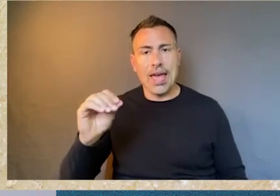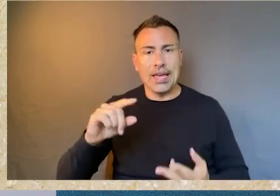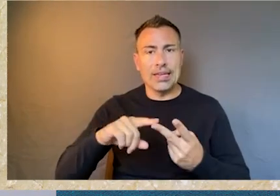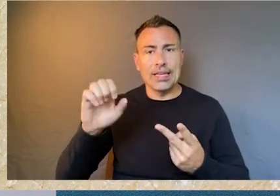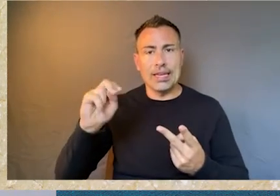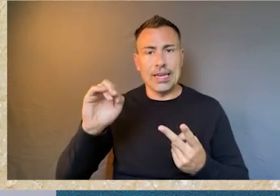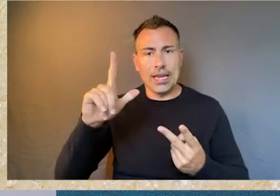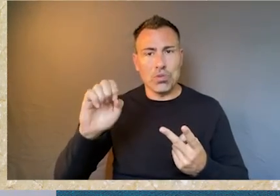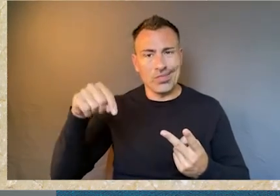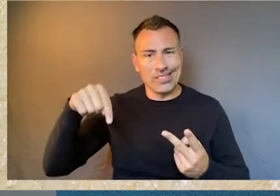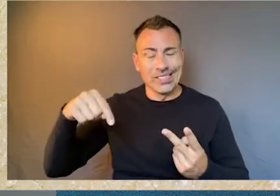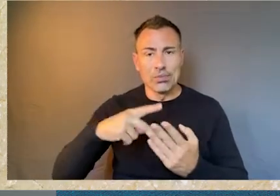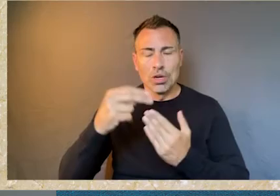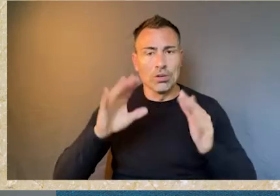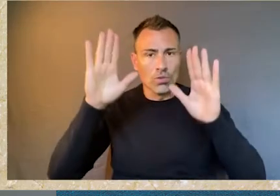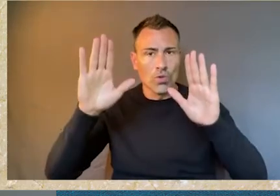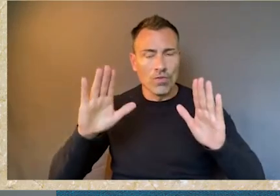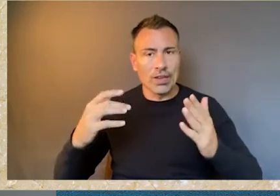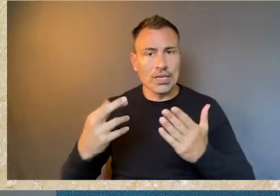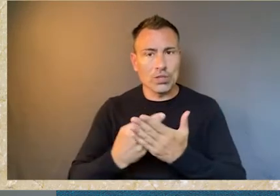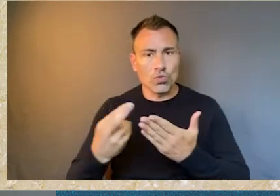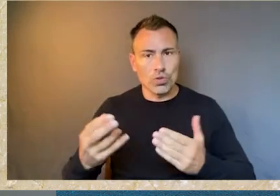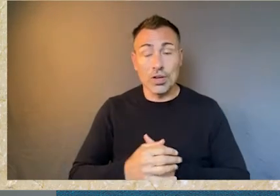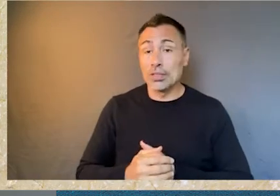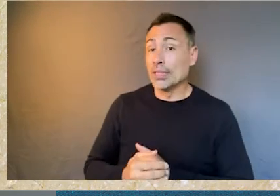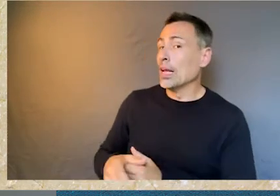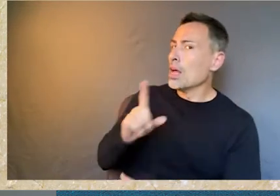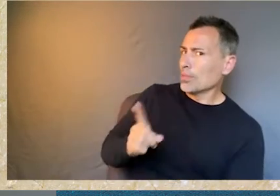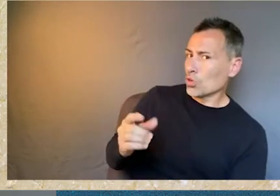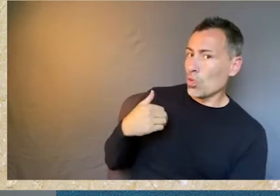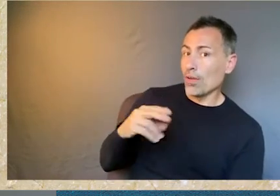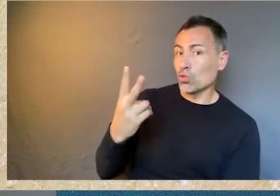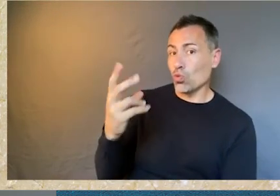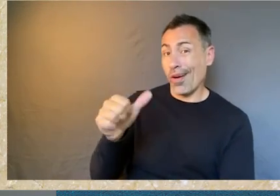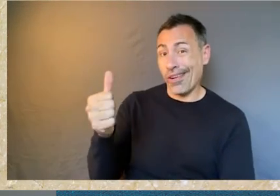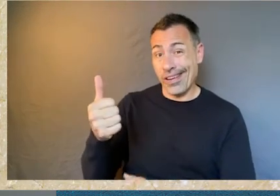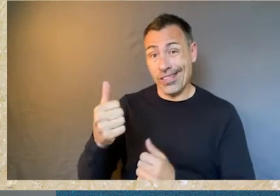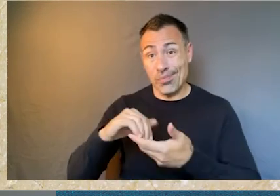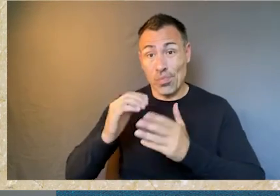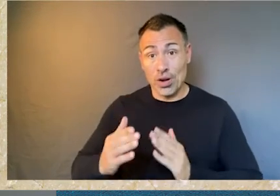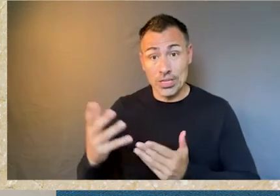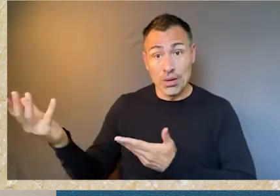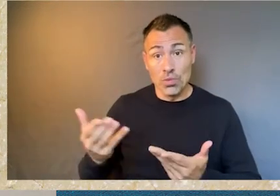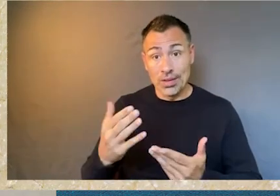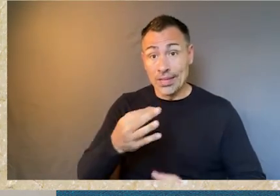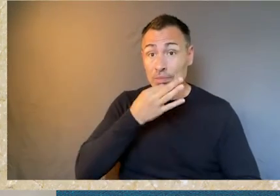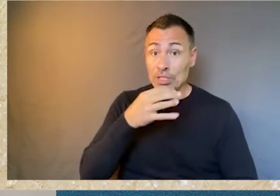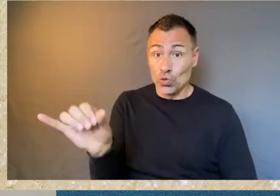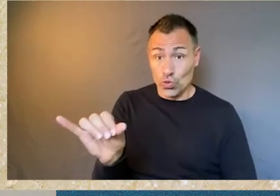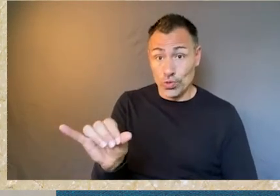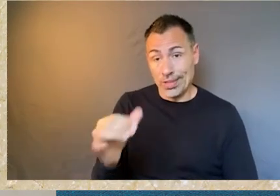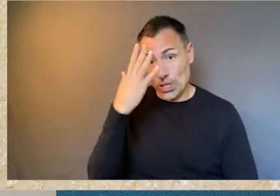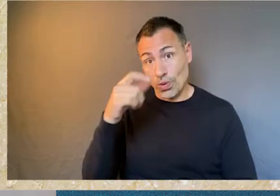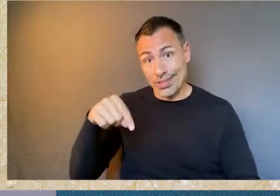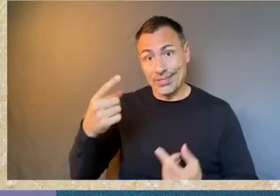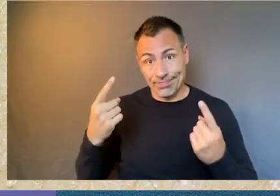you so much. Absolutely. And we have 2 other partners that bring their expertise to the table too. And that's why this